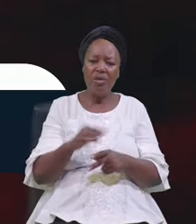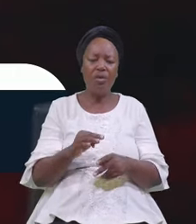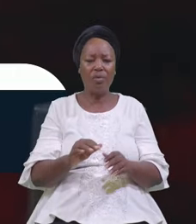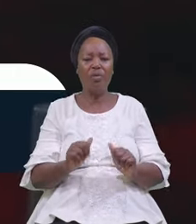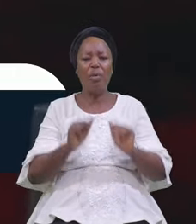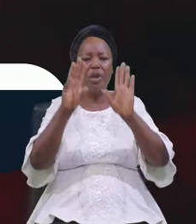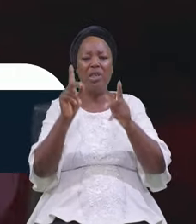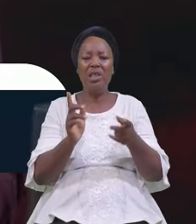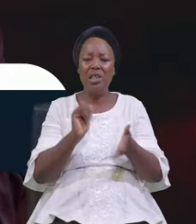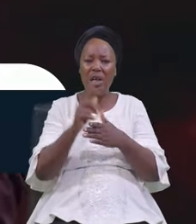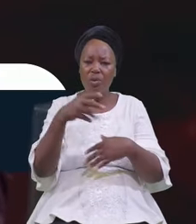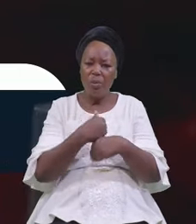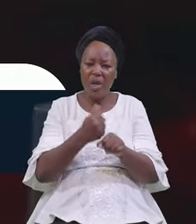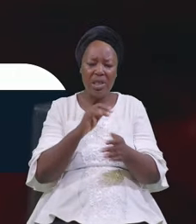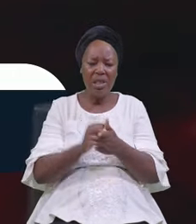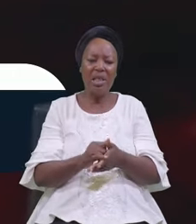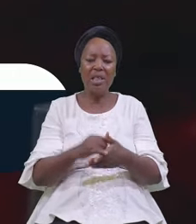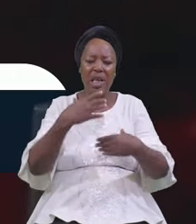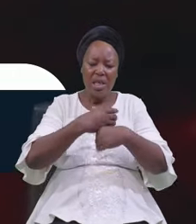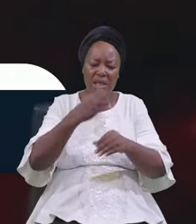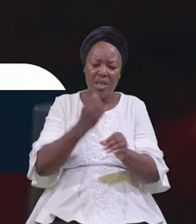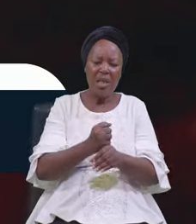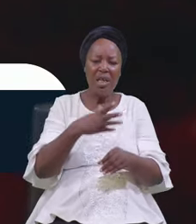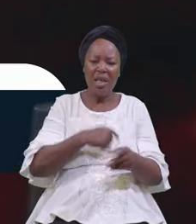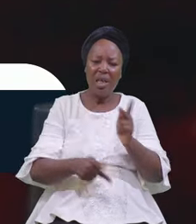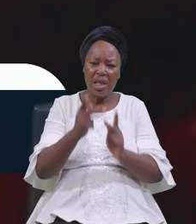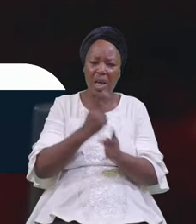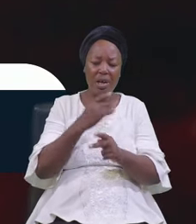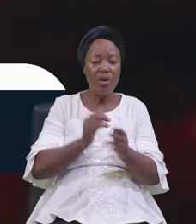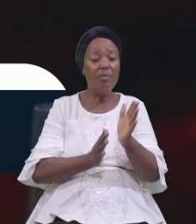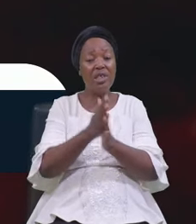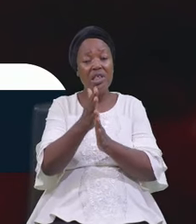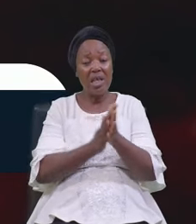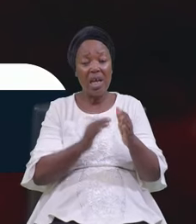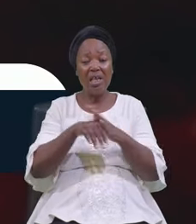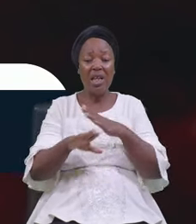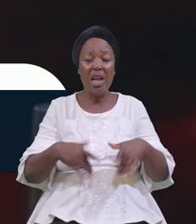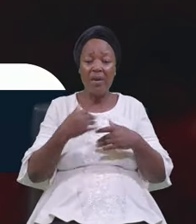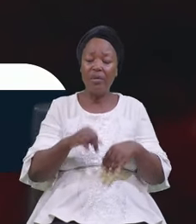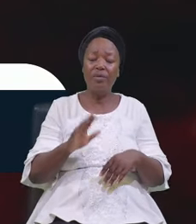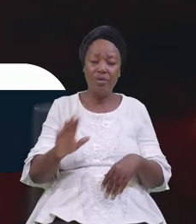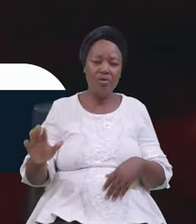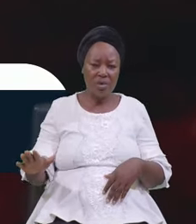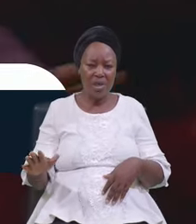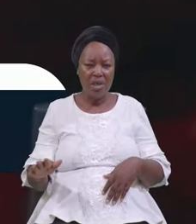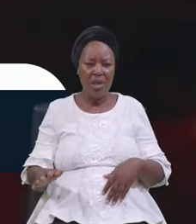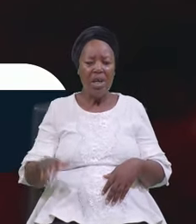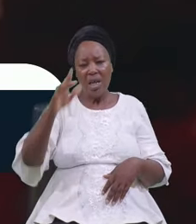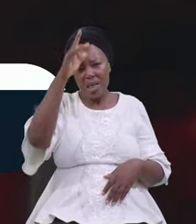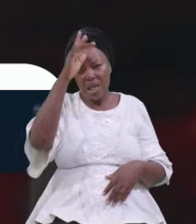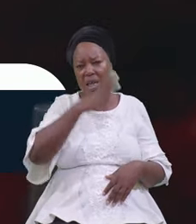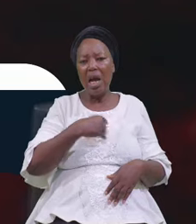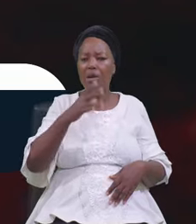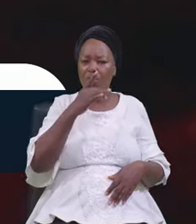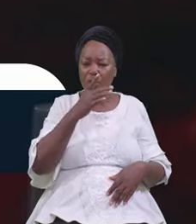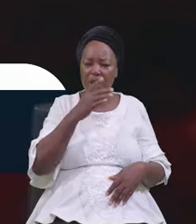same desire in the lives of your children, daddy and mommy. Internally, transparently,